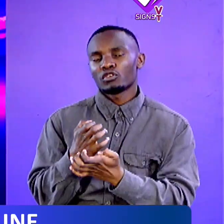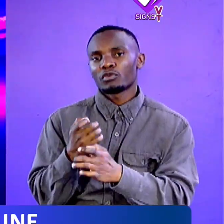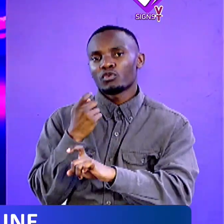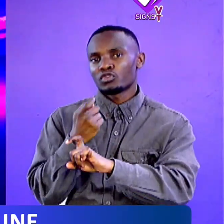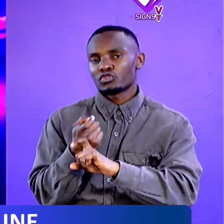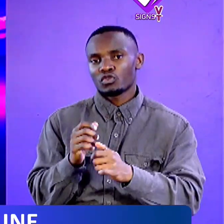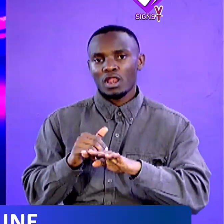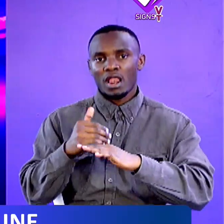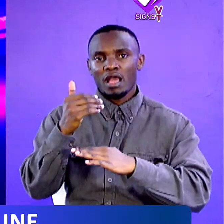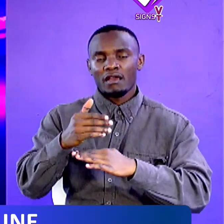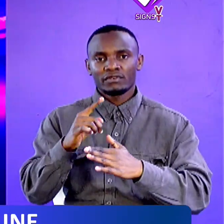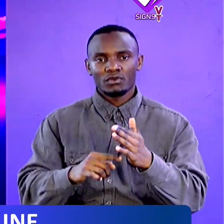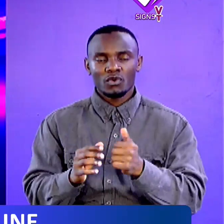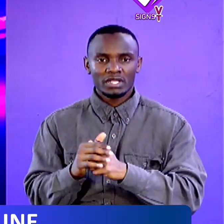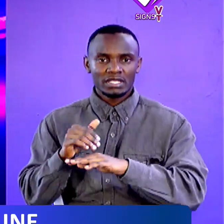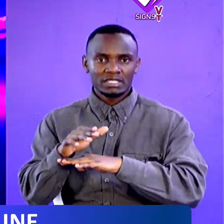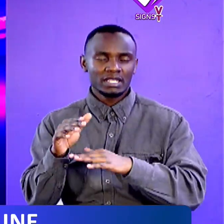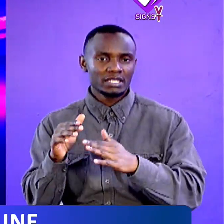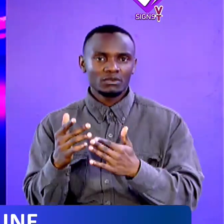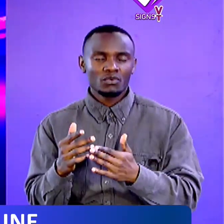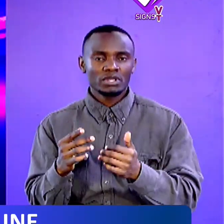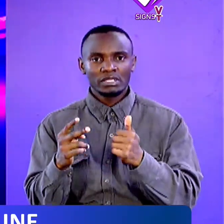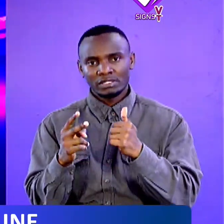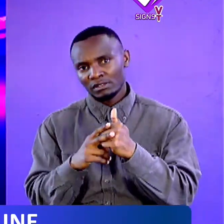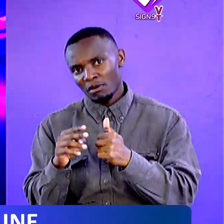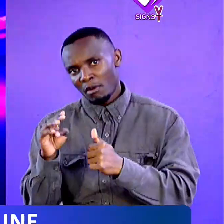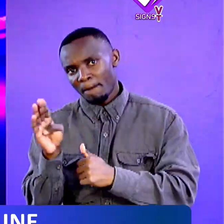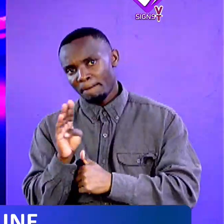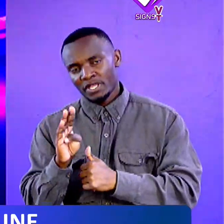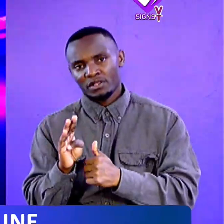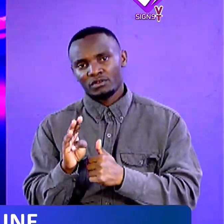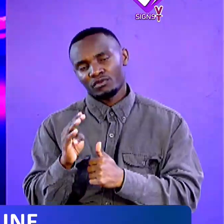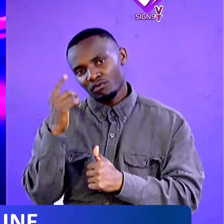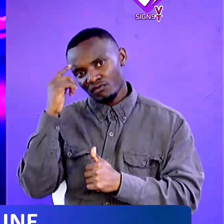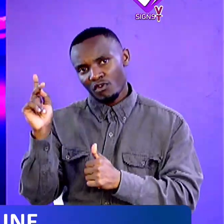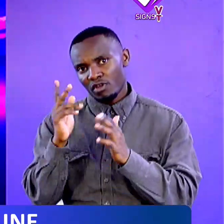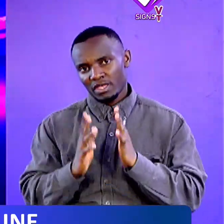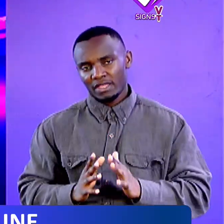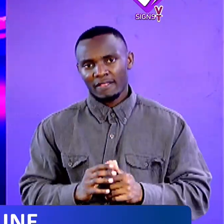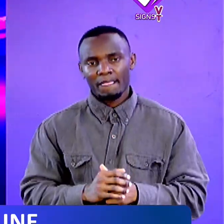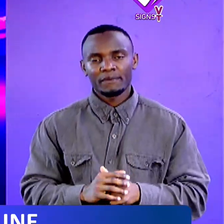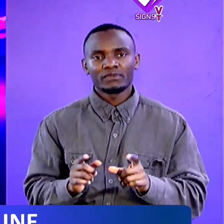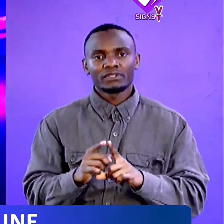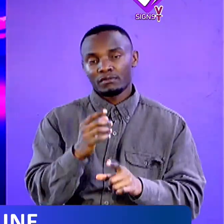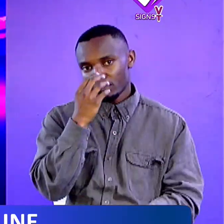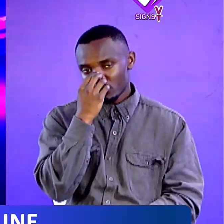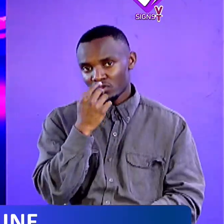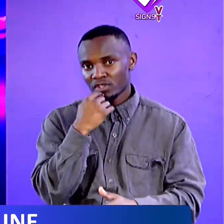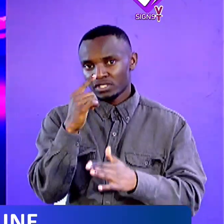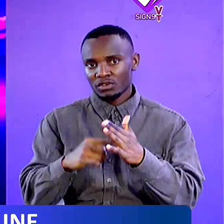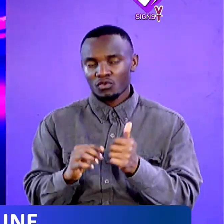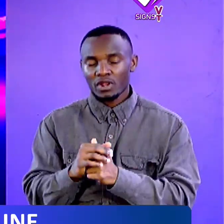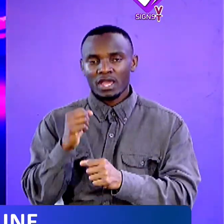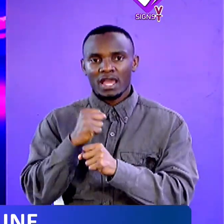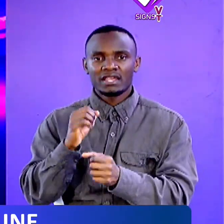shillings to Kenyans. Now, President William Ruto has revealed that the Hustler Fund has